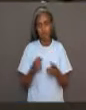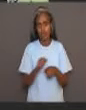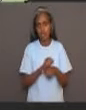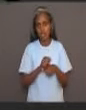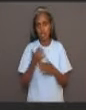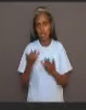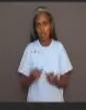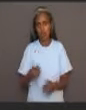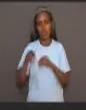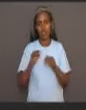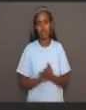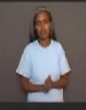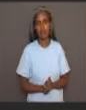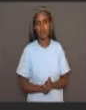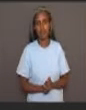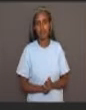students.